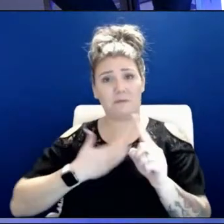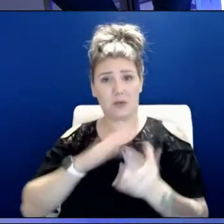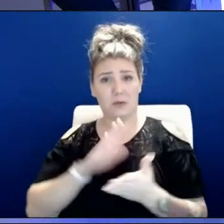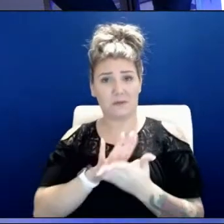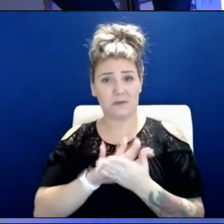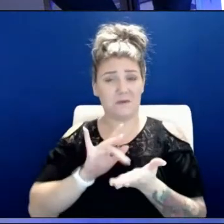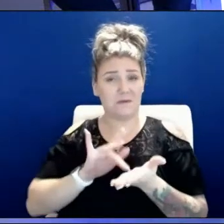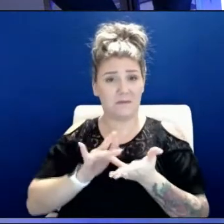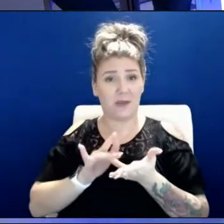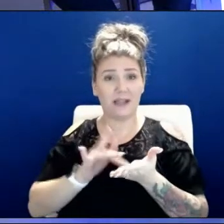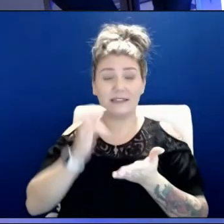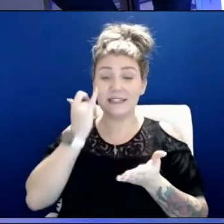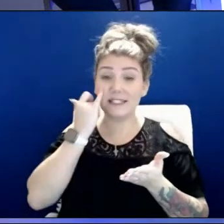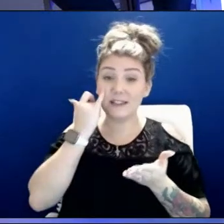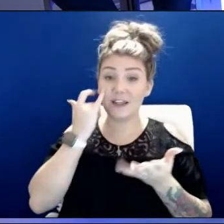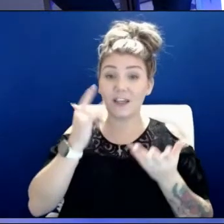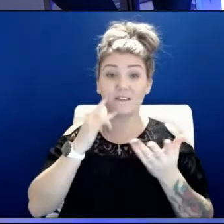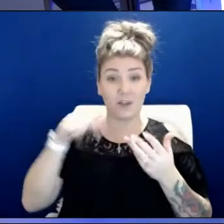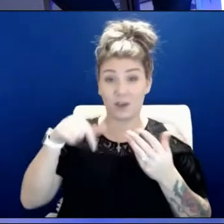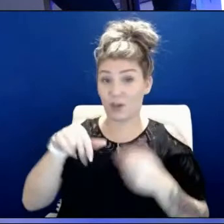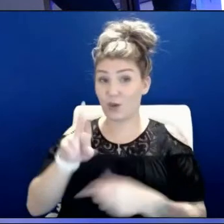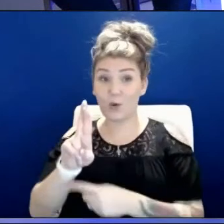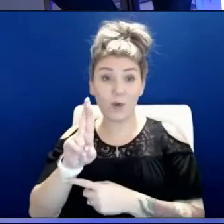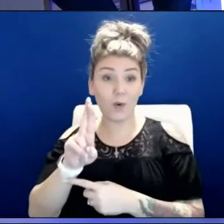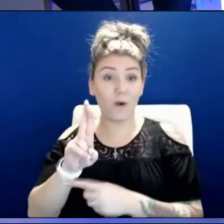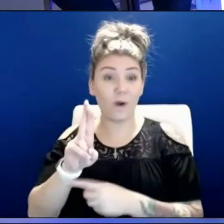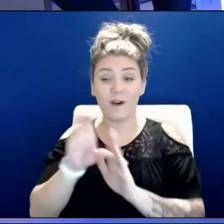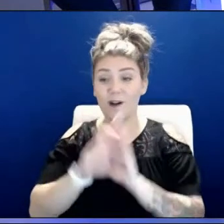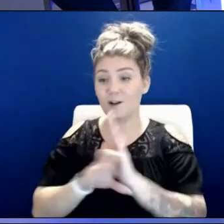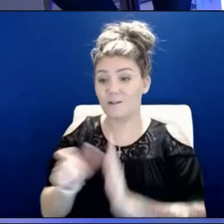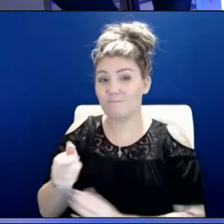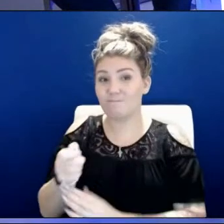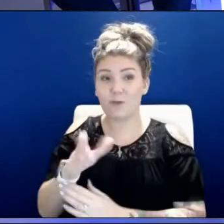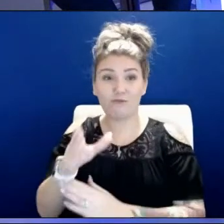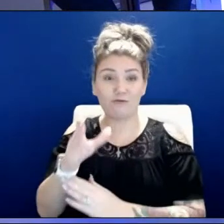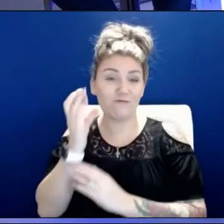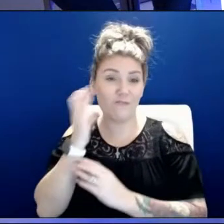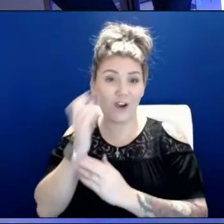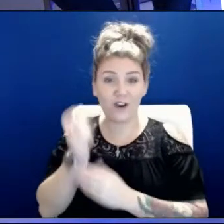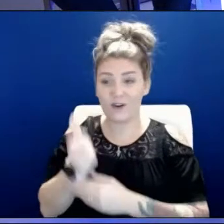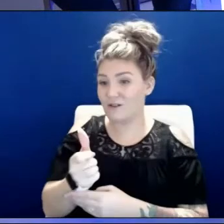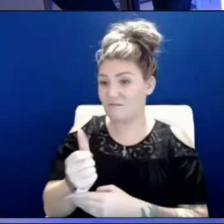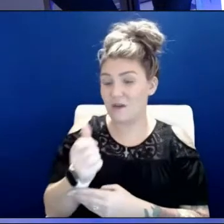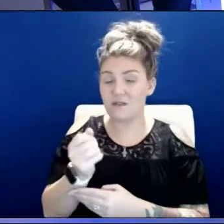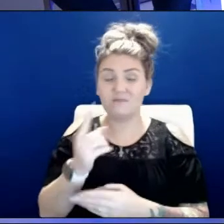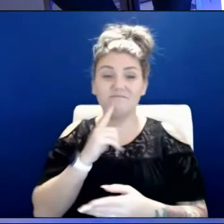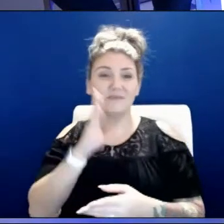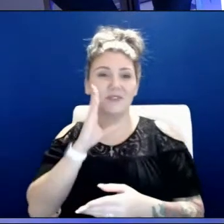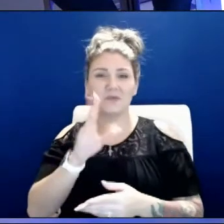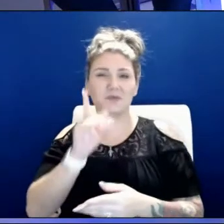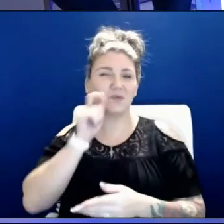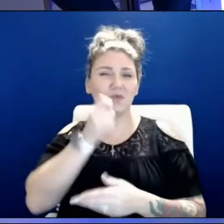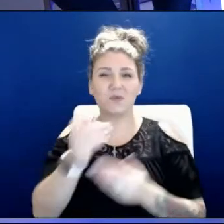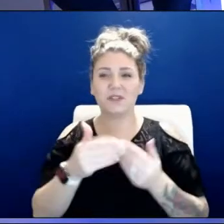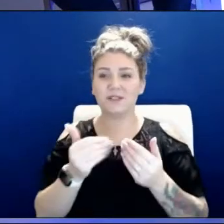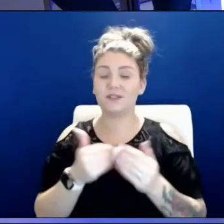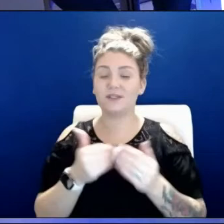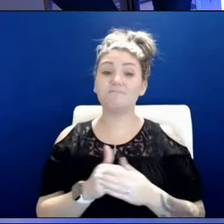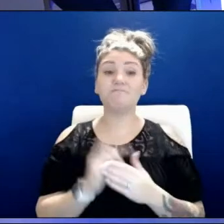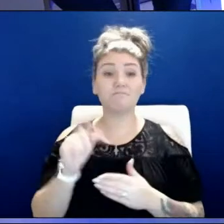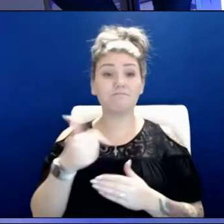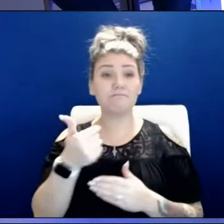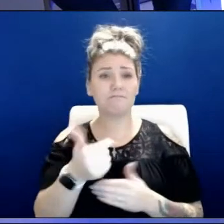just get that QR code on your phone, it'll take you right to the email and the addresses of the call. It's pretty cool, pretty easy. So, Dr. Barr,